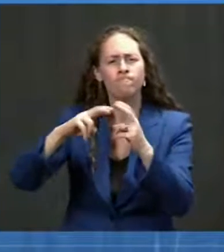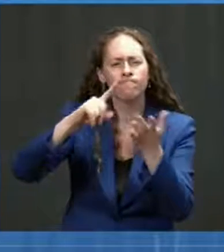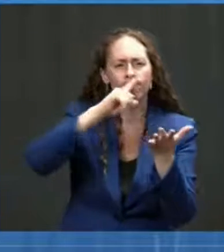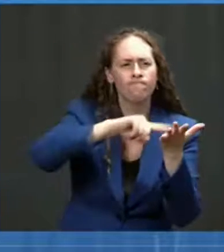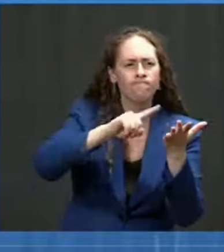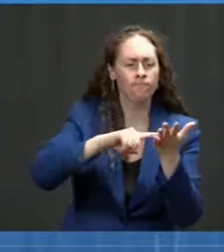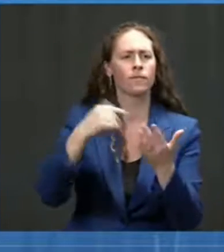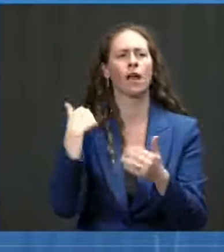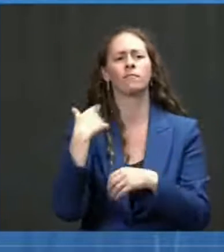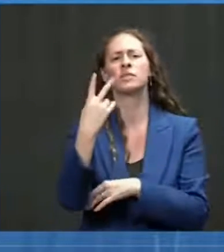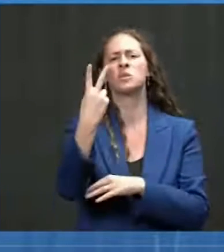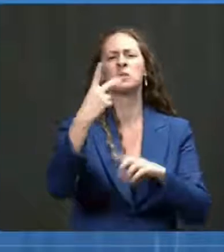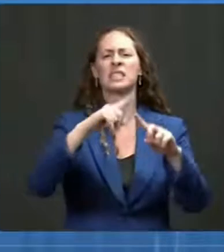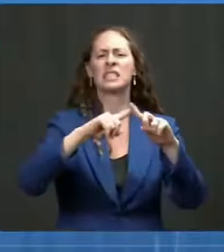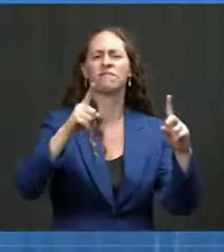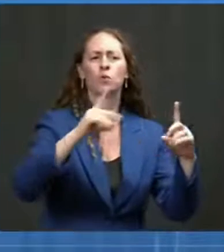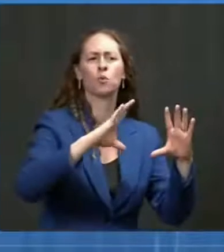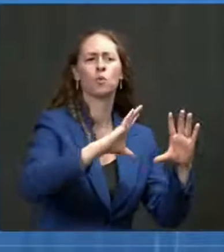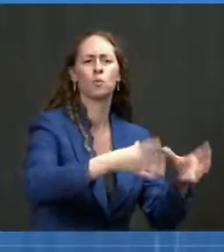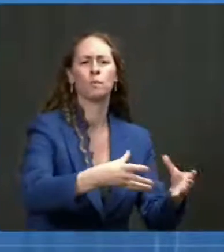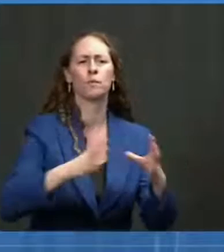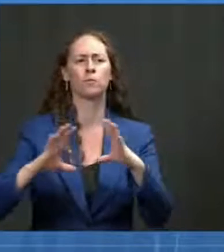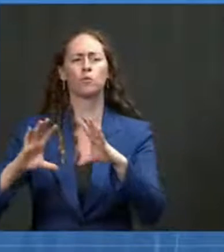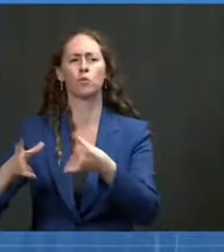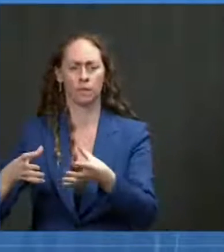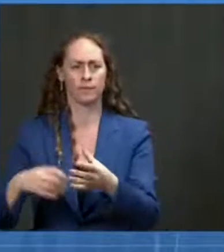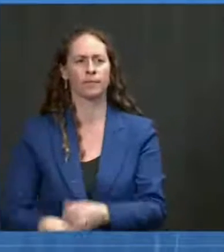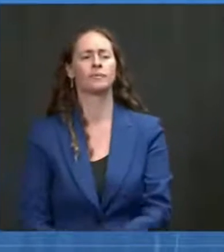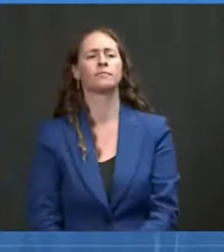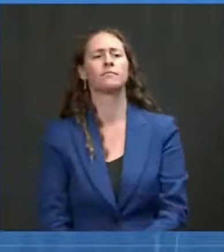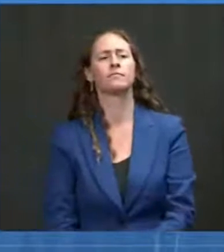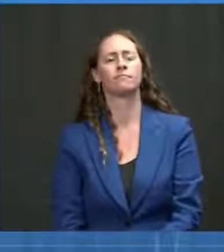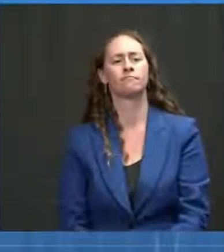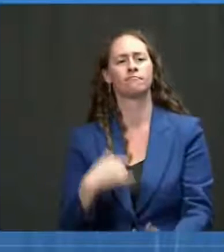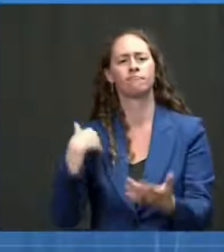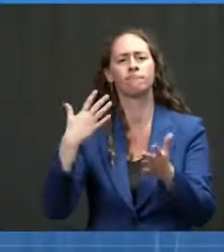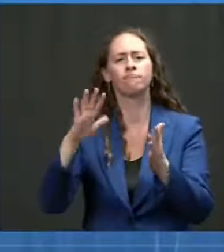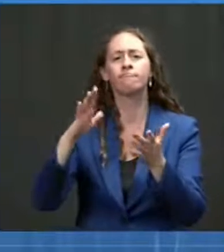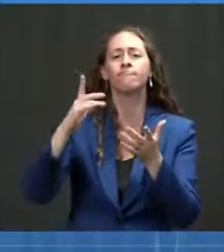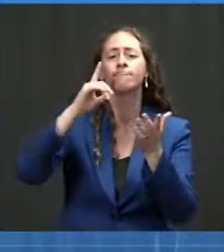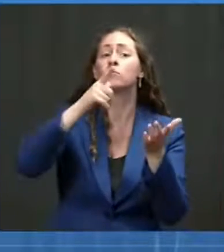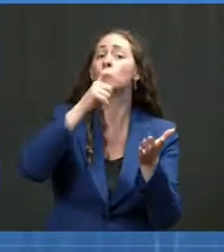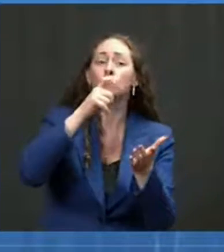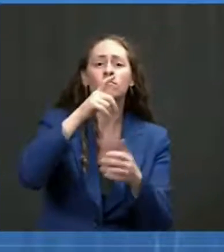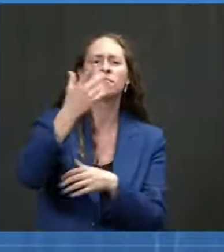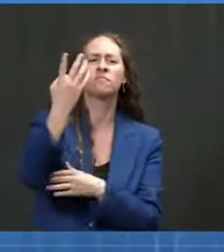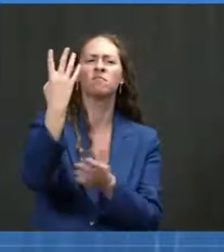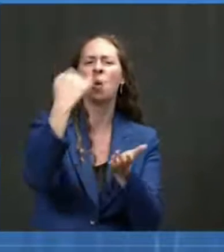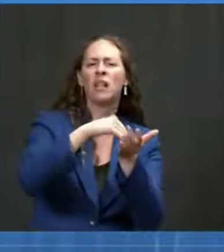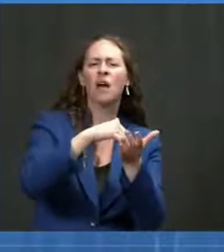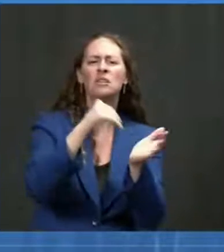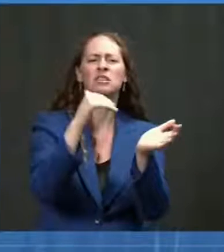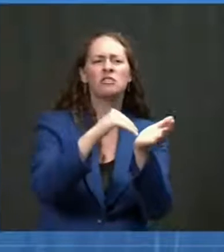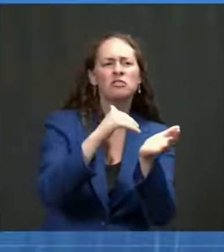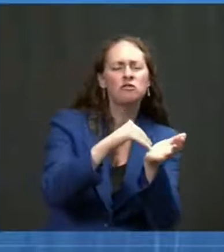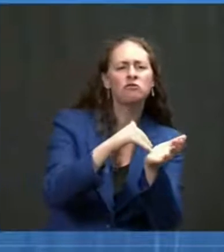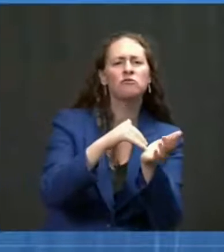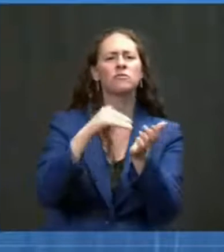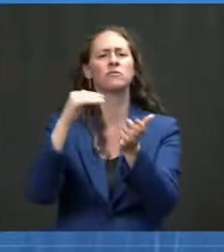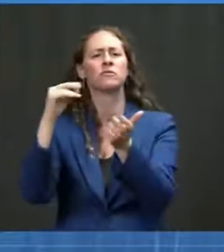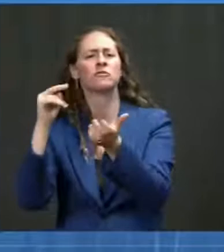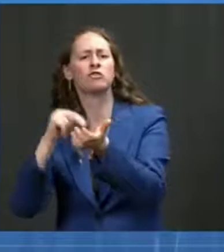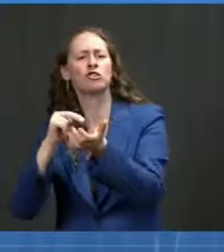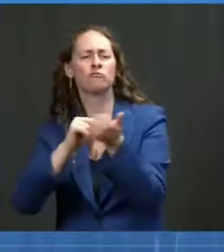than 4,000 healthcare personnel, first responders, and other frontline workers in 8 locations across the country show